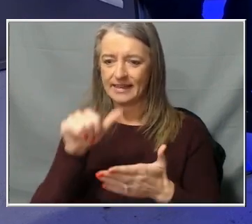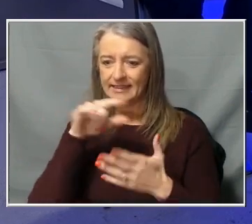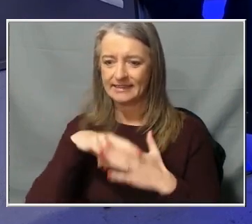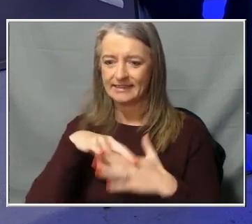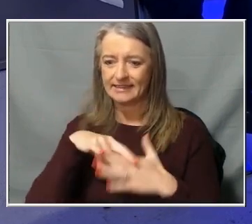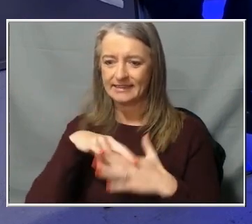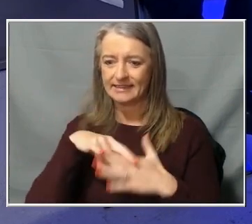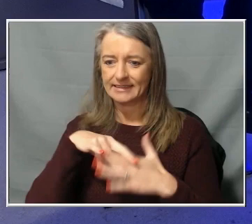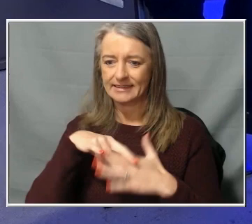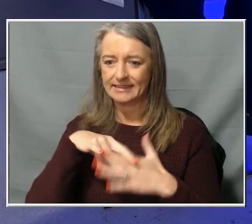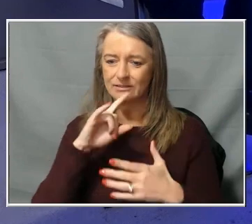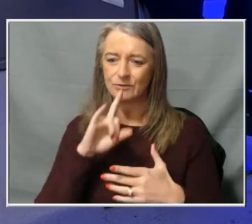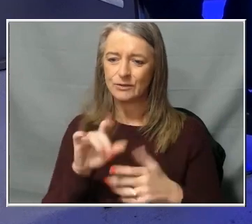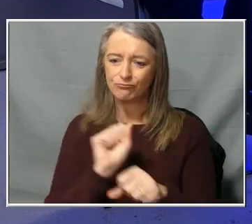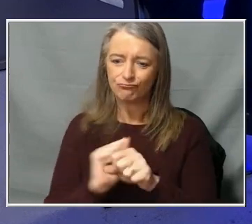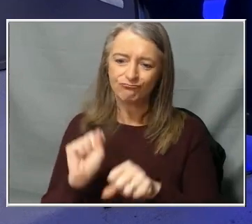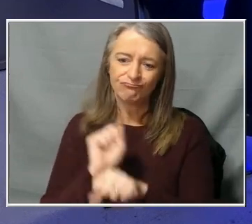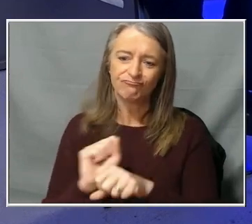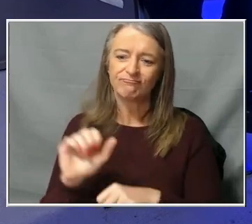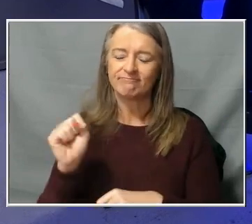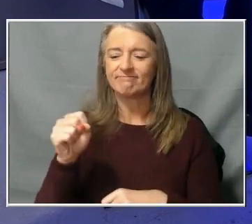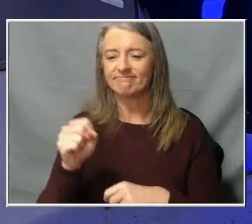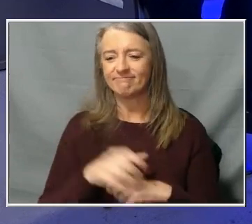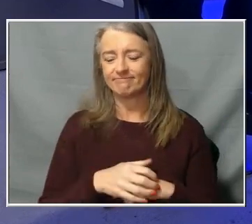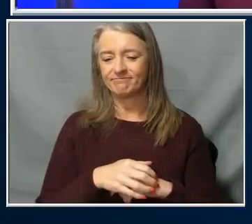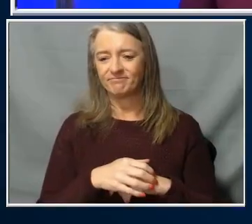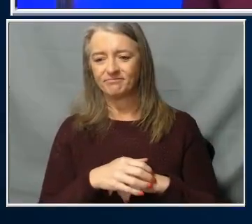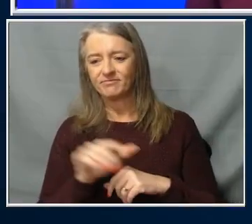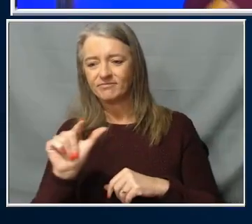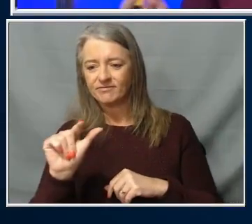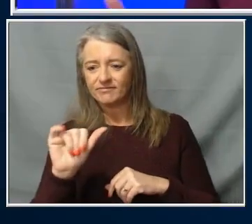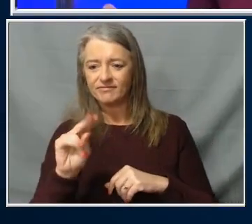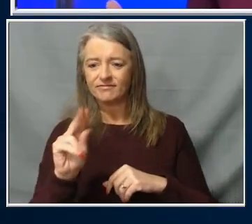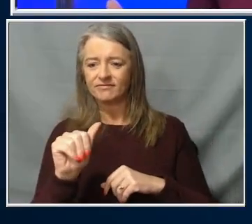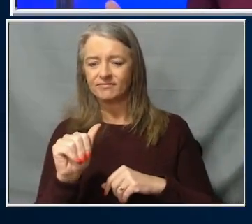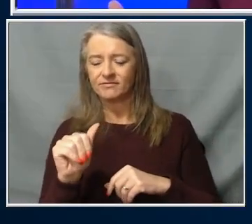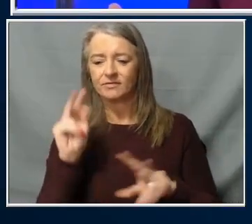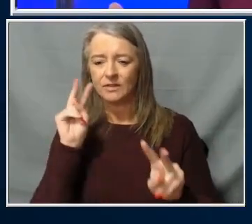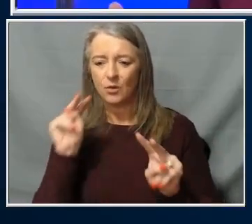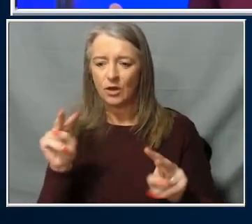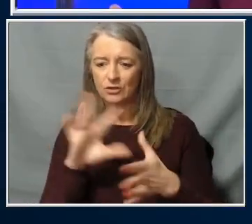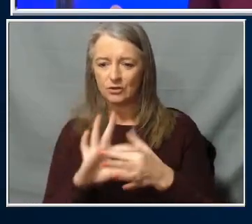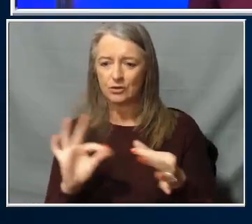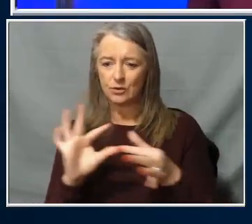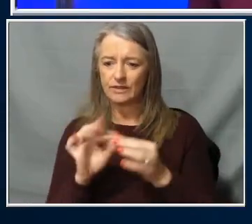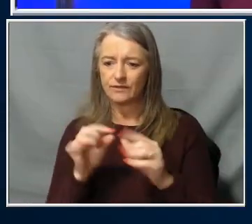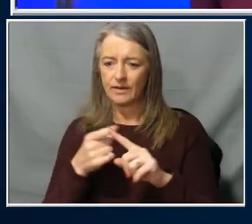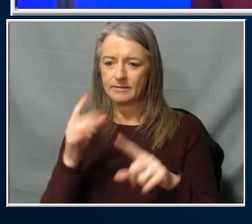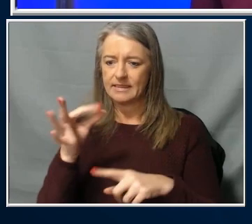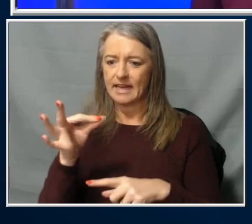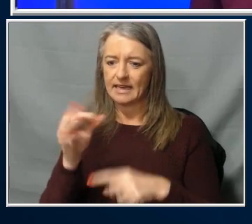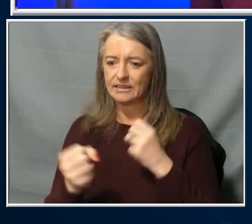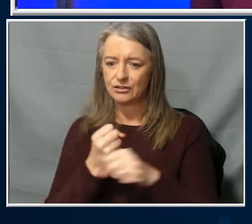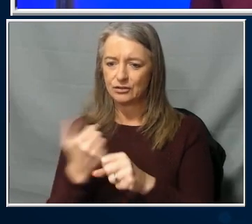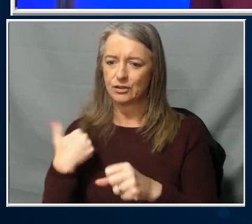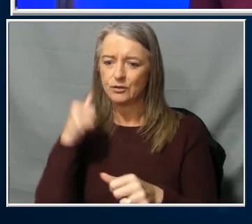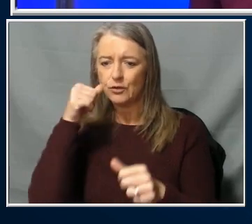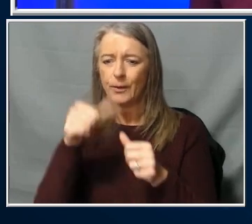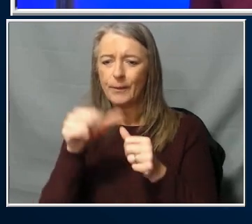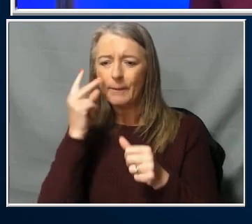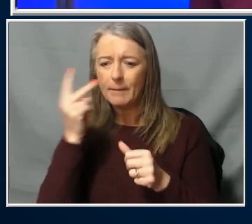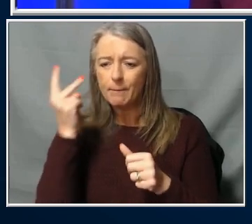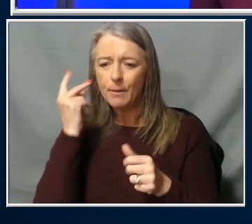done it's done its work on you, but all good stuff. Gina, just watching that story from 9 years ago, what do you remember most from back